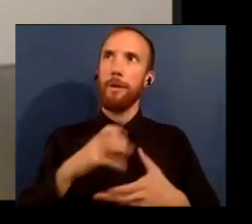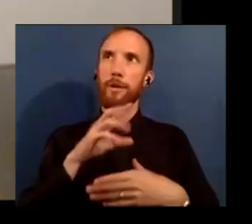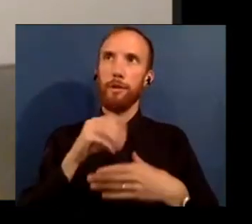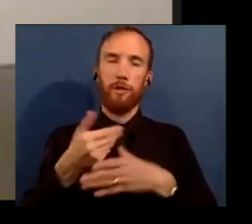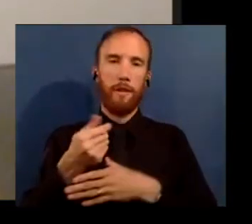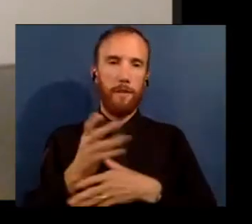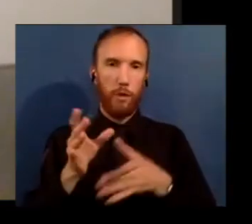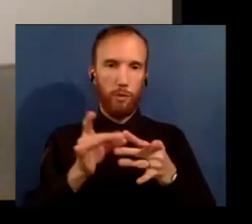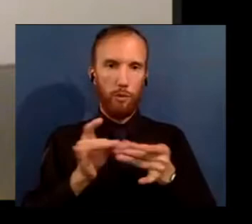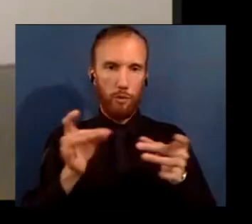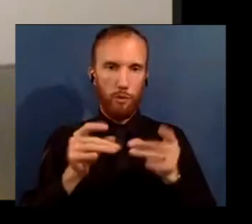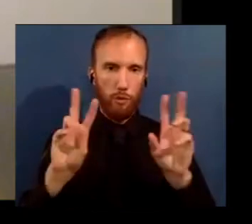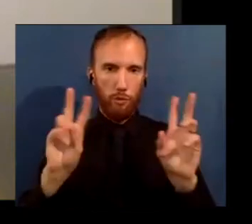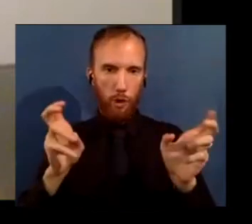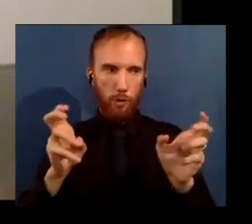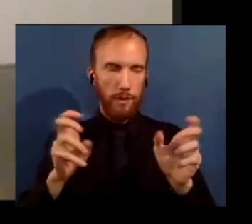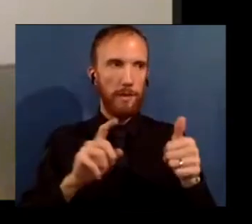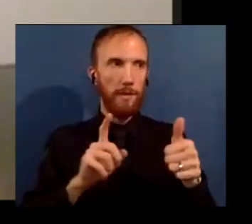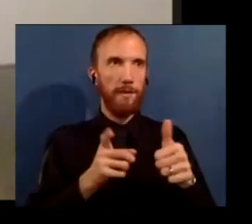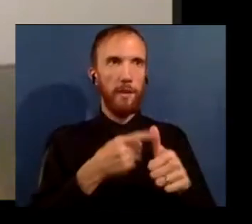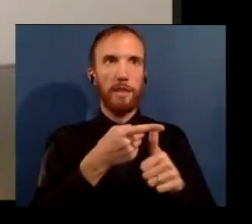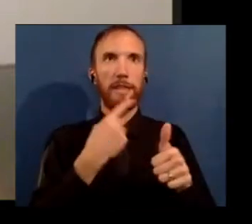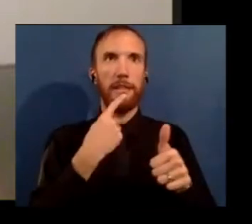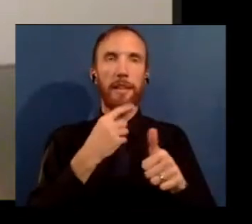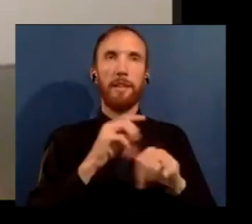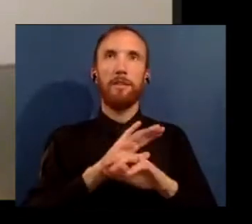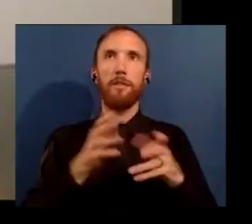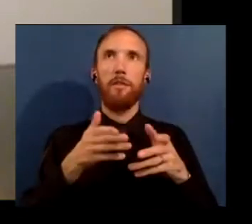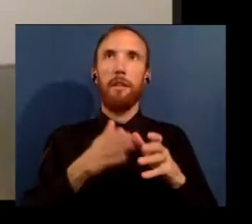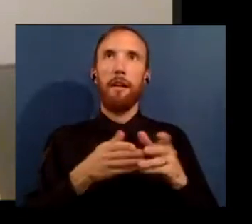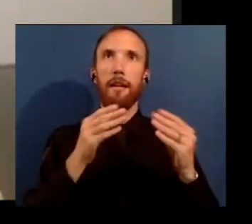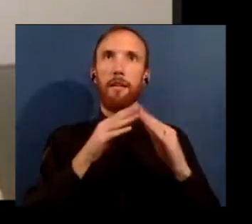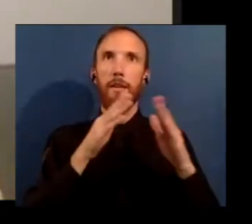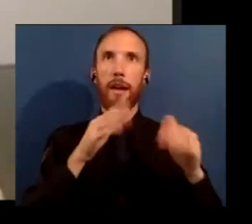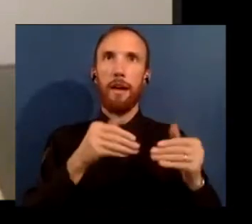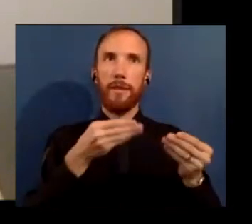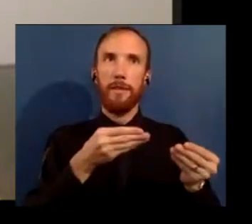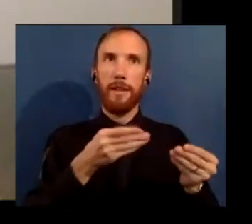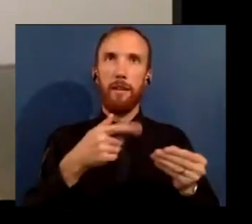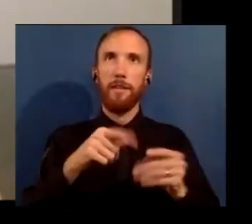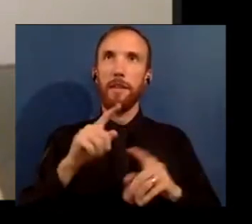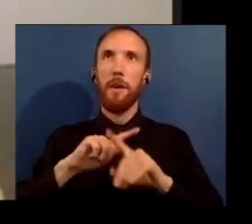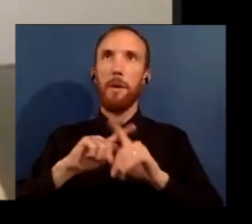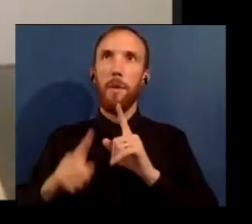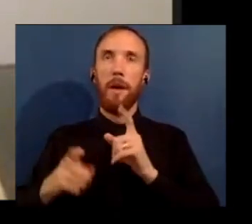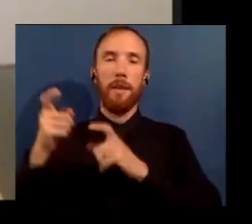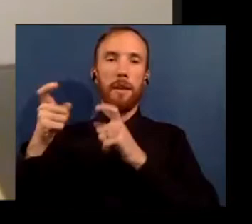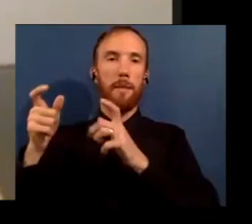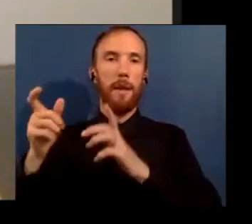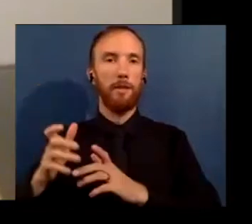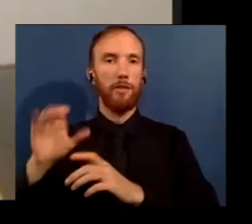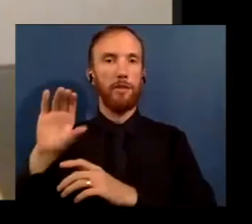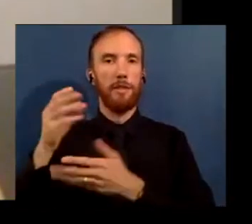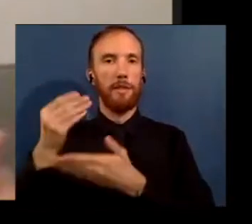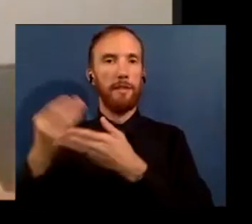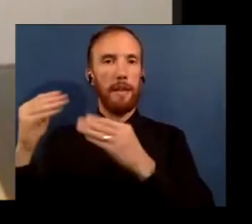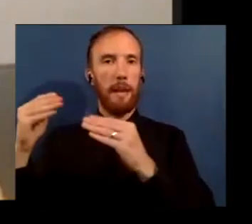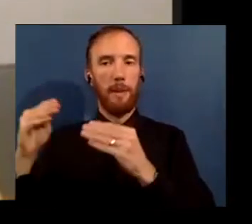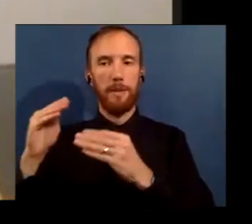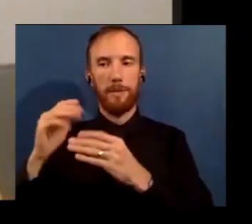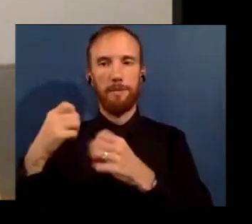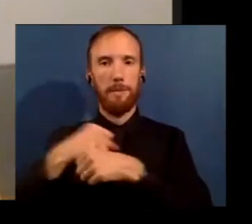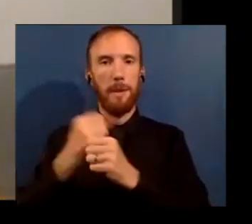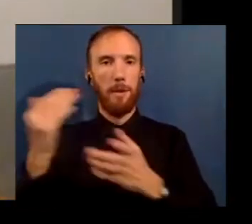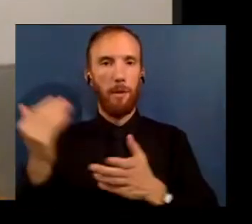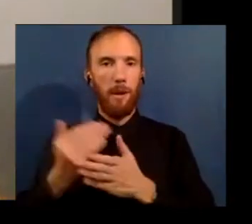One, that rather than house and feed us, the managers of capitalism create police and military forces. but that there is also